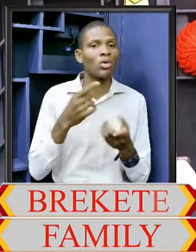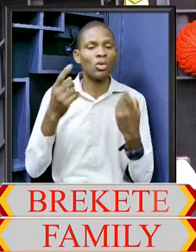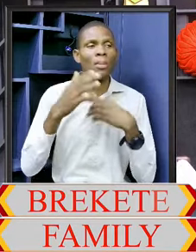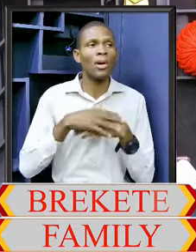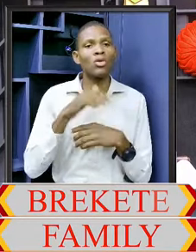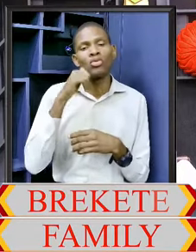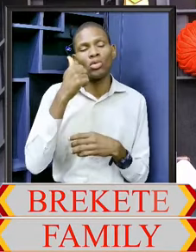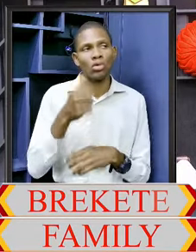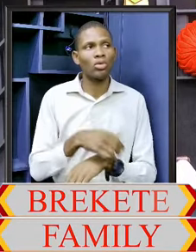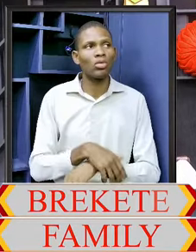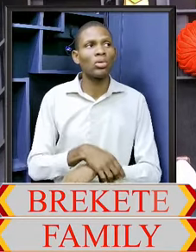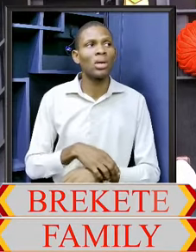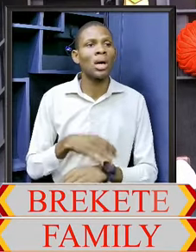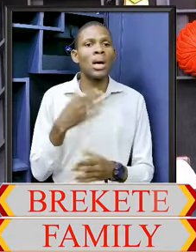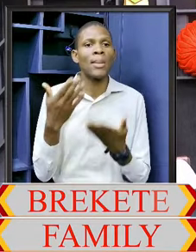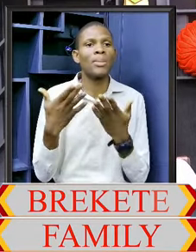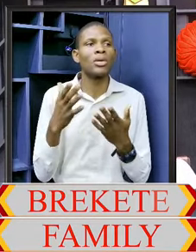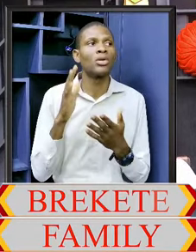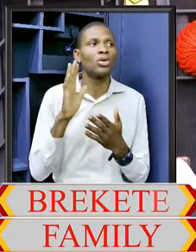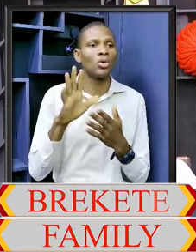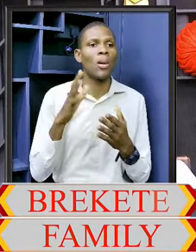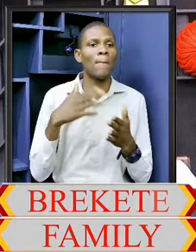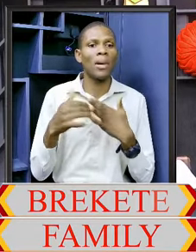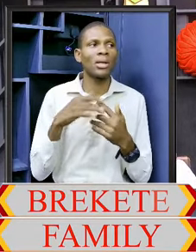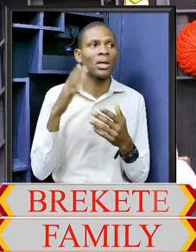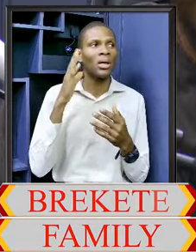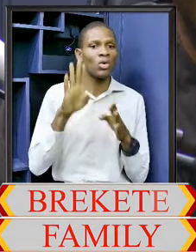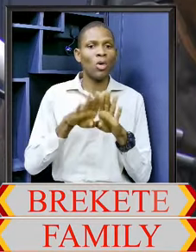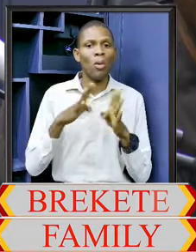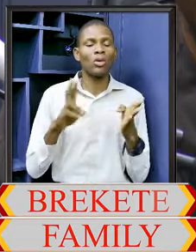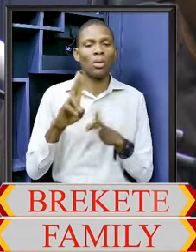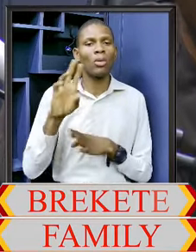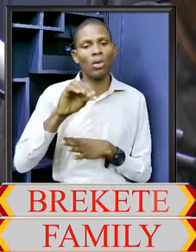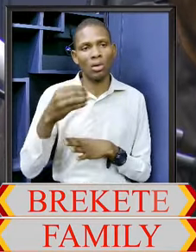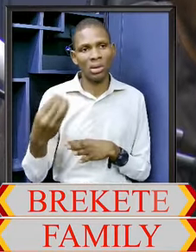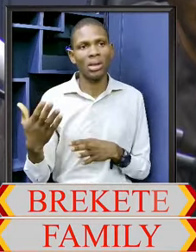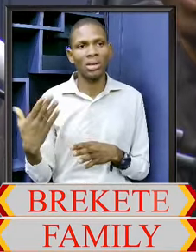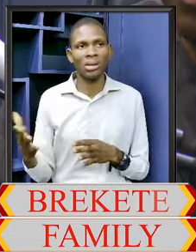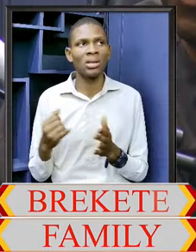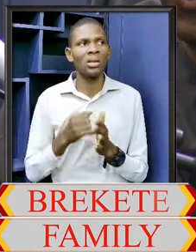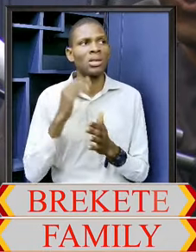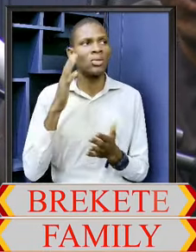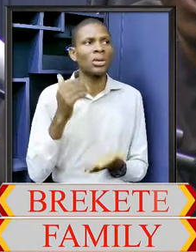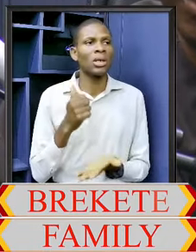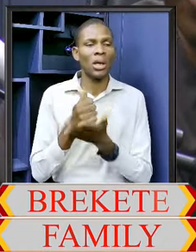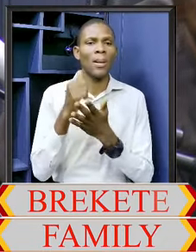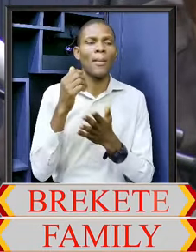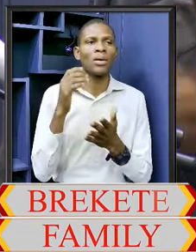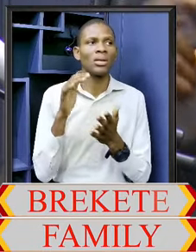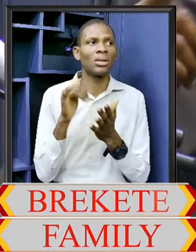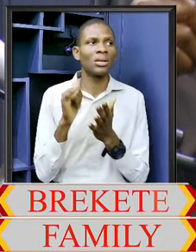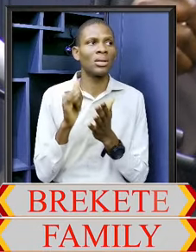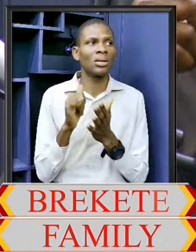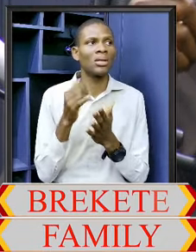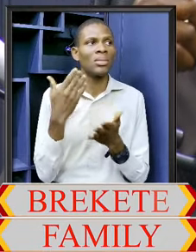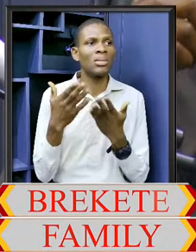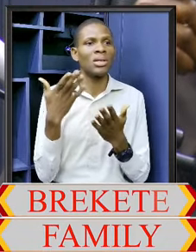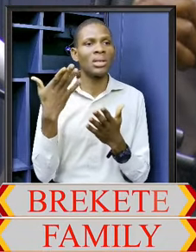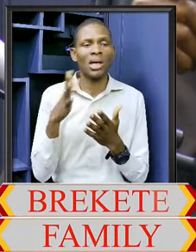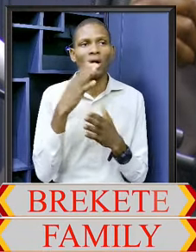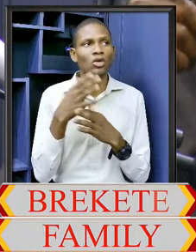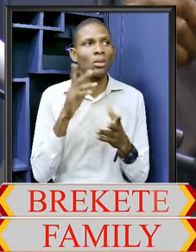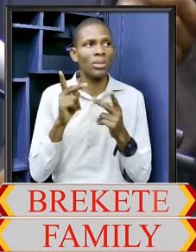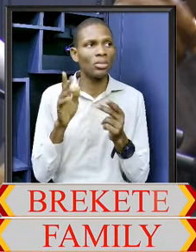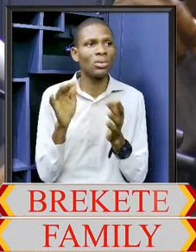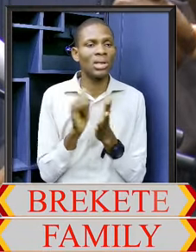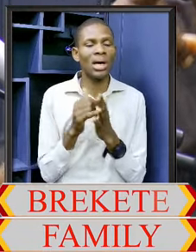back tomorrow, okay. And maybe this your matter go open up other matters. You go help make people know. If it be say against some other people